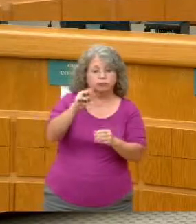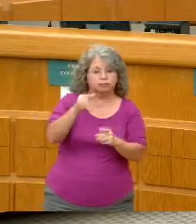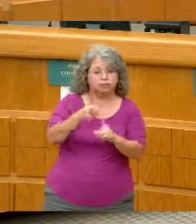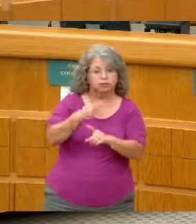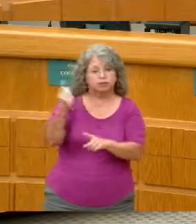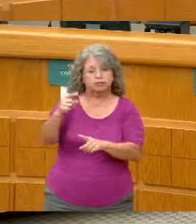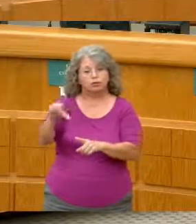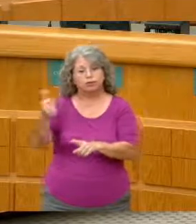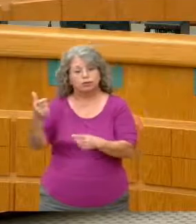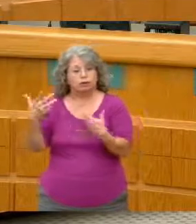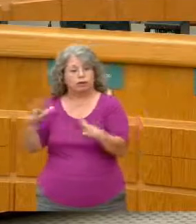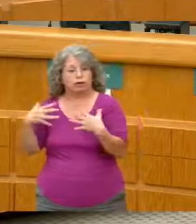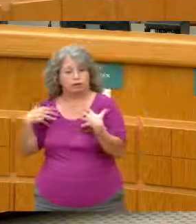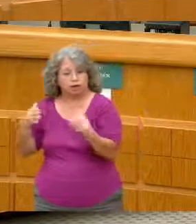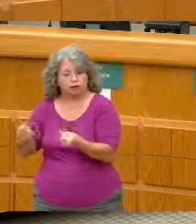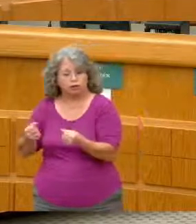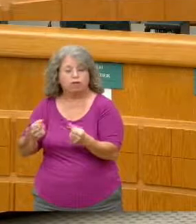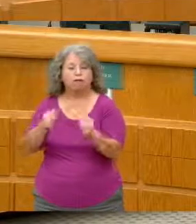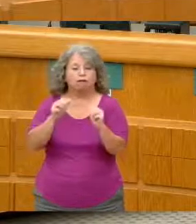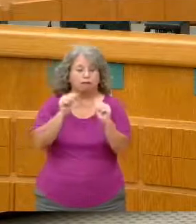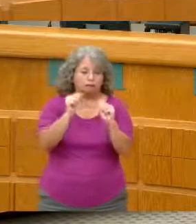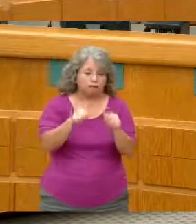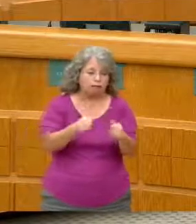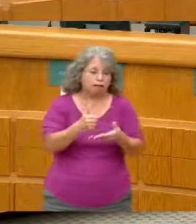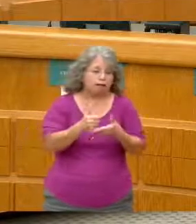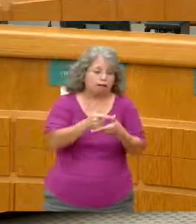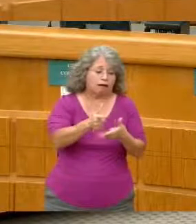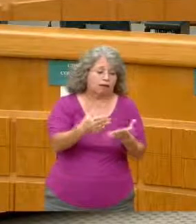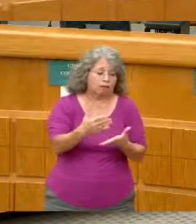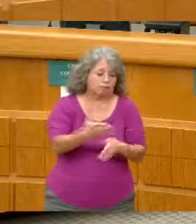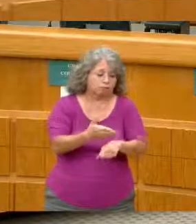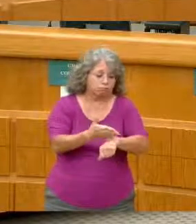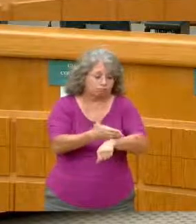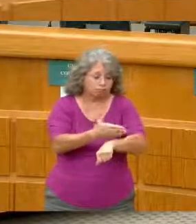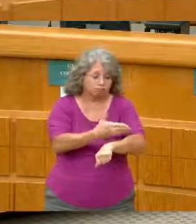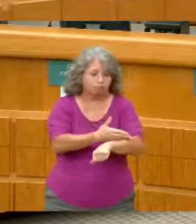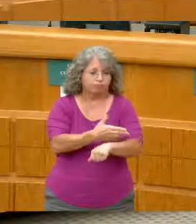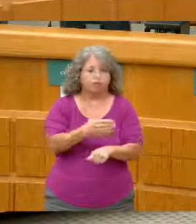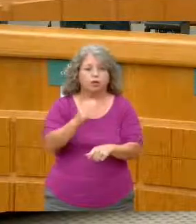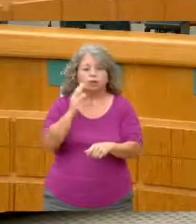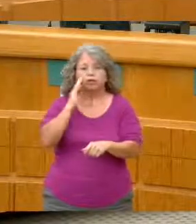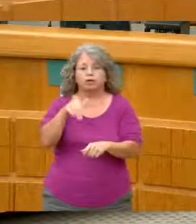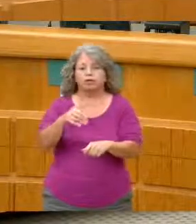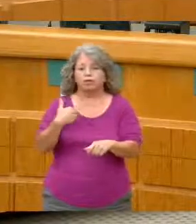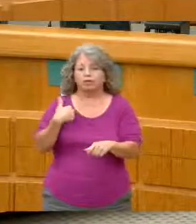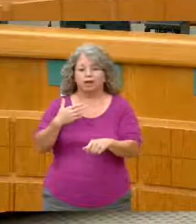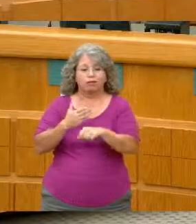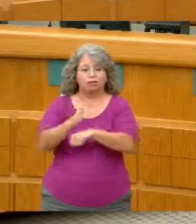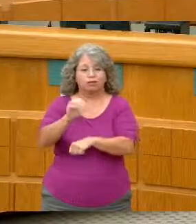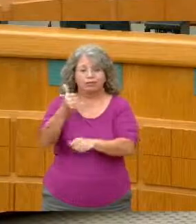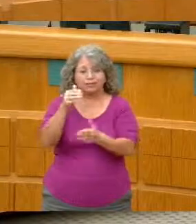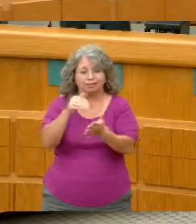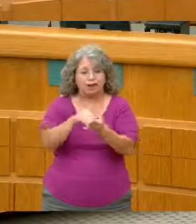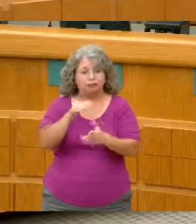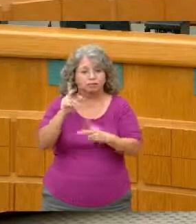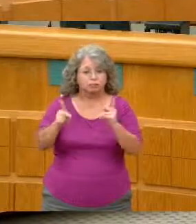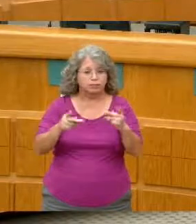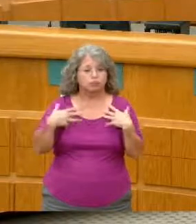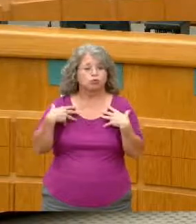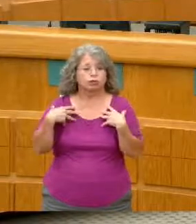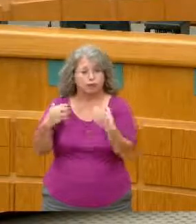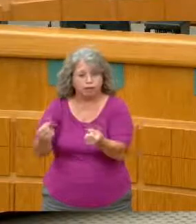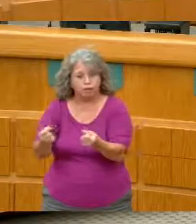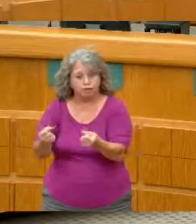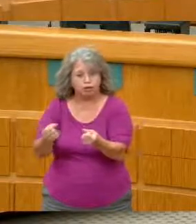have another 10,000 recovered patients. And because we do, we know the overwhelming majority of you that